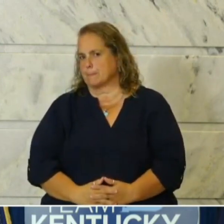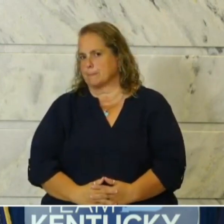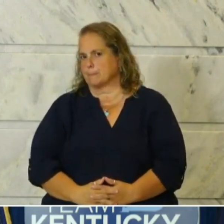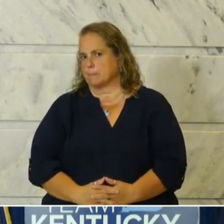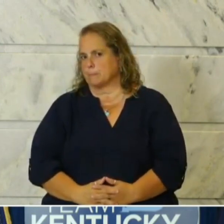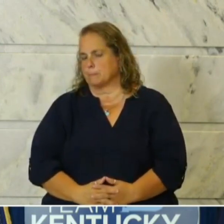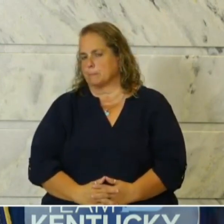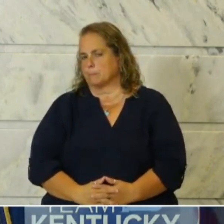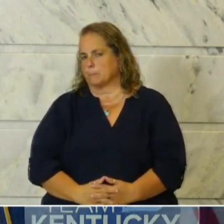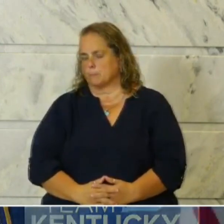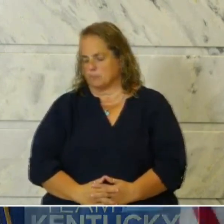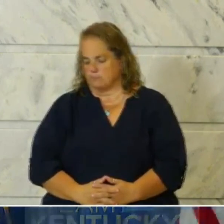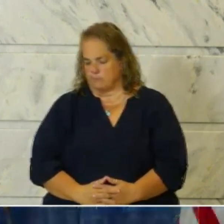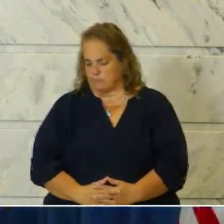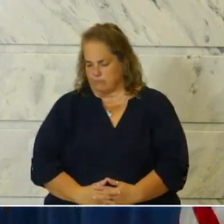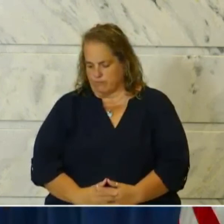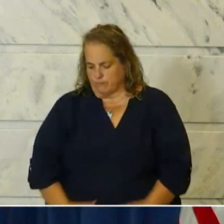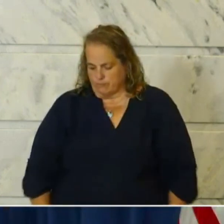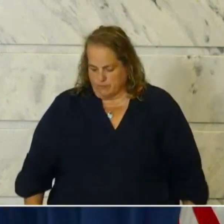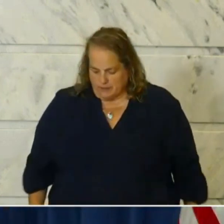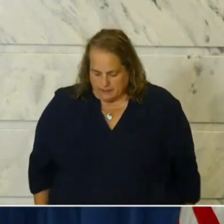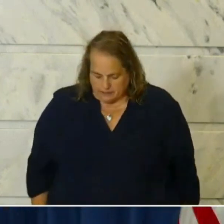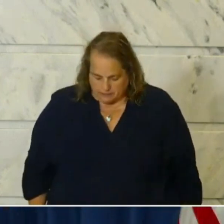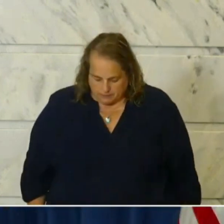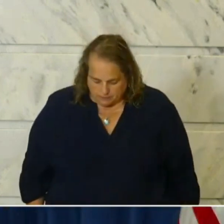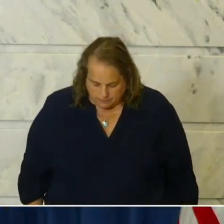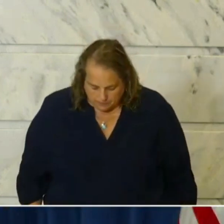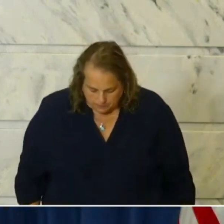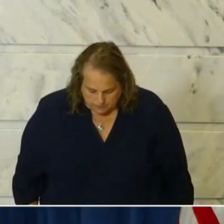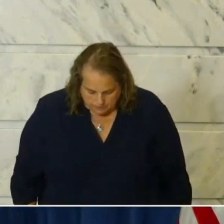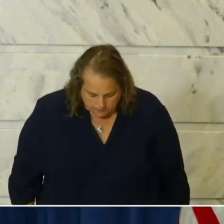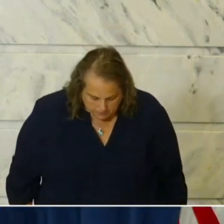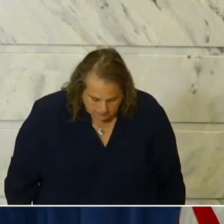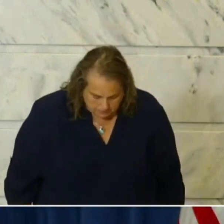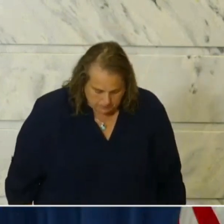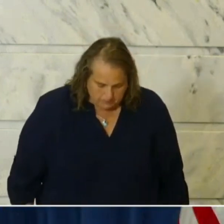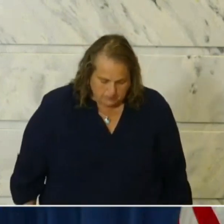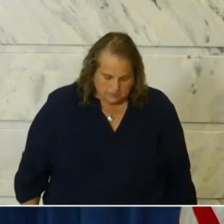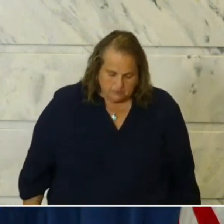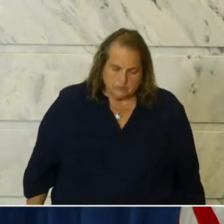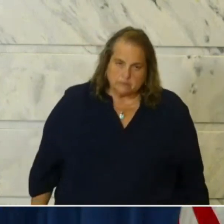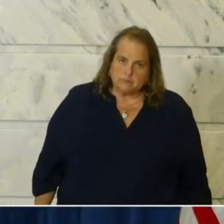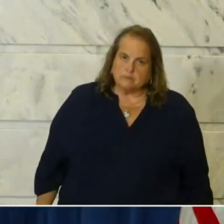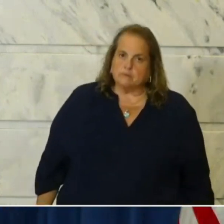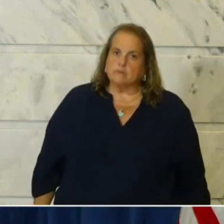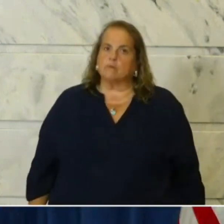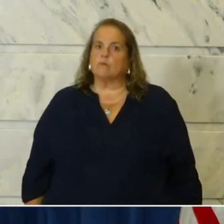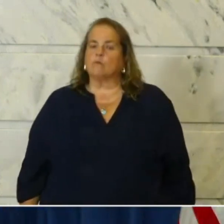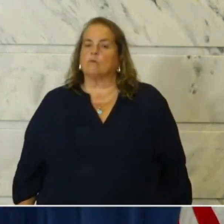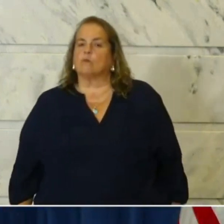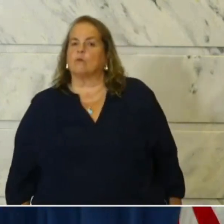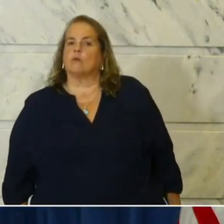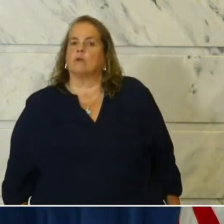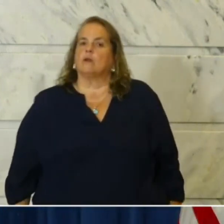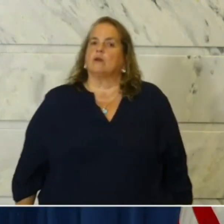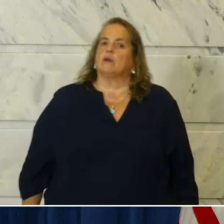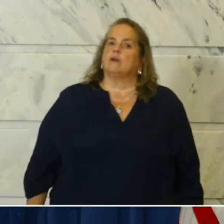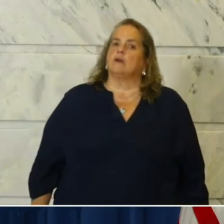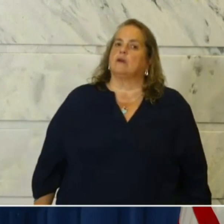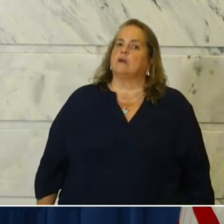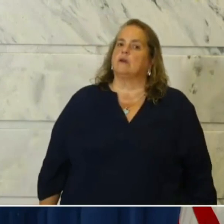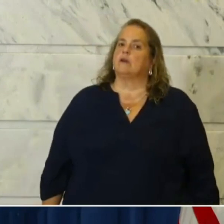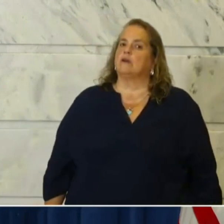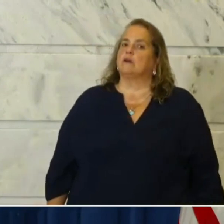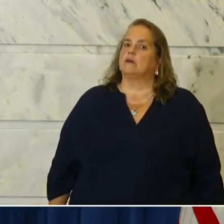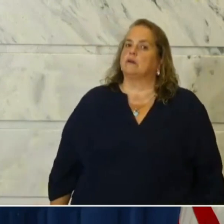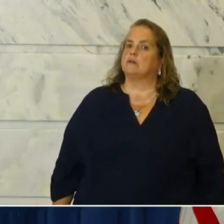about failing shopping for Kentucky Lake. Do you have statistics that show that people are in fact staying